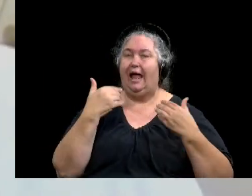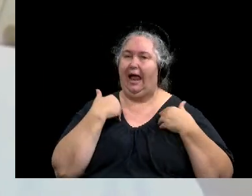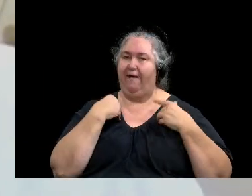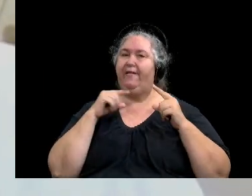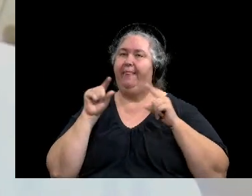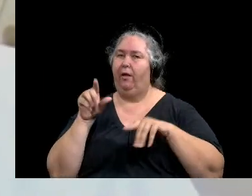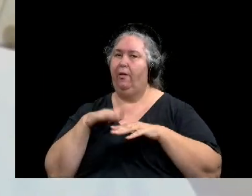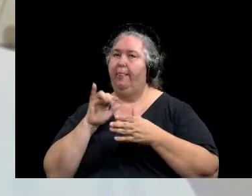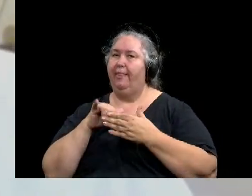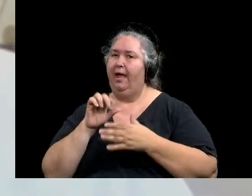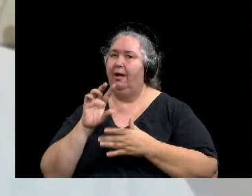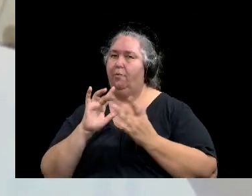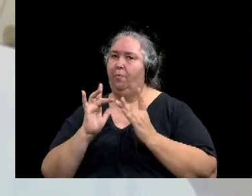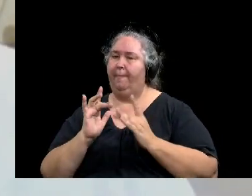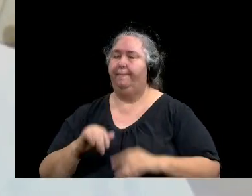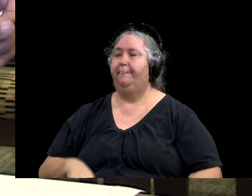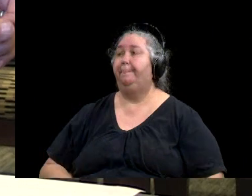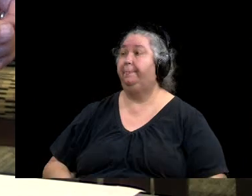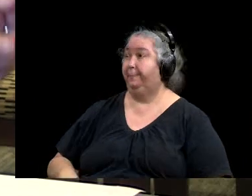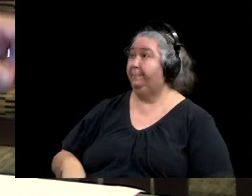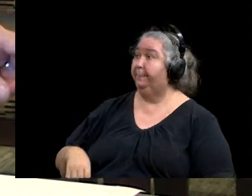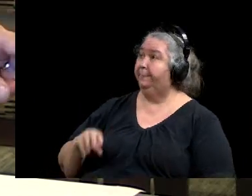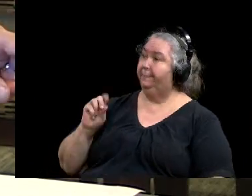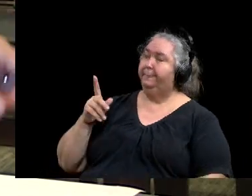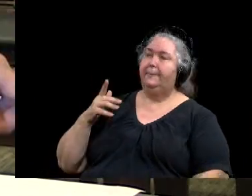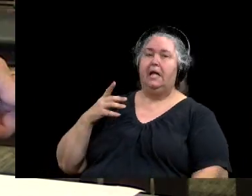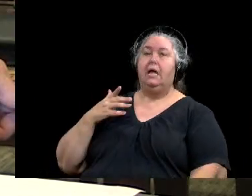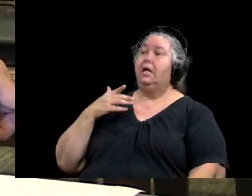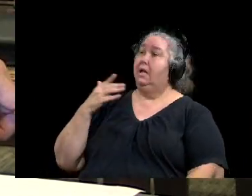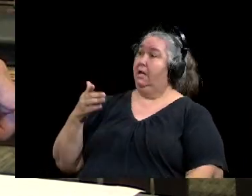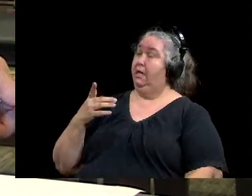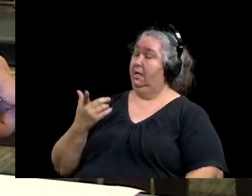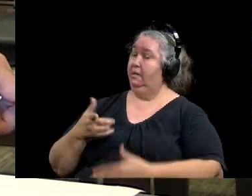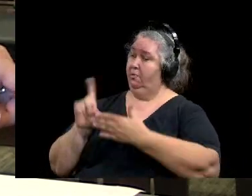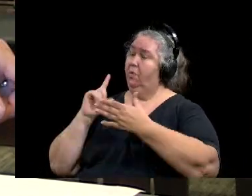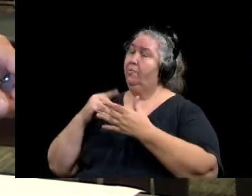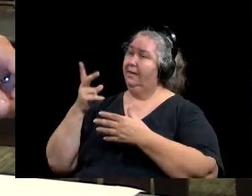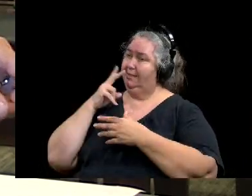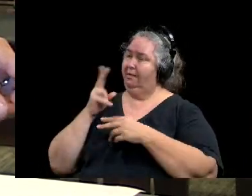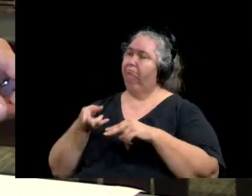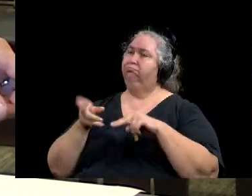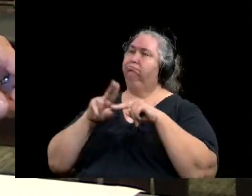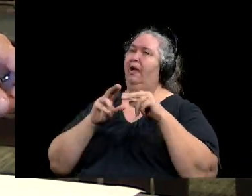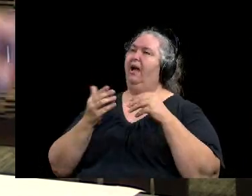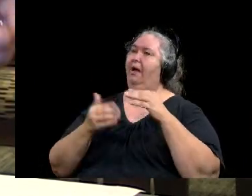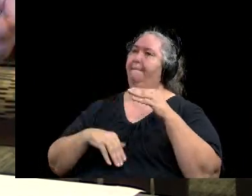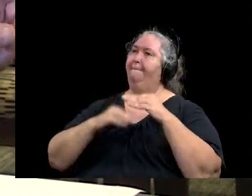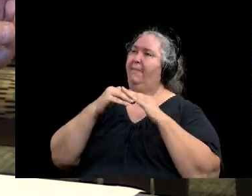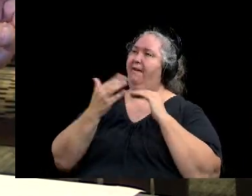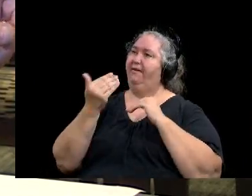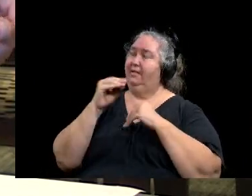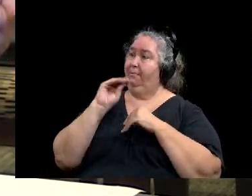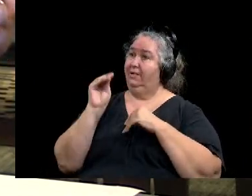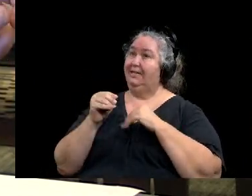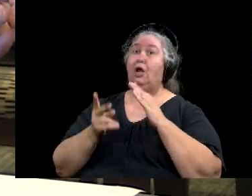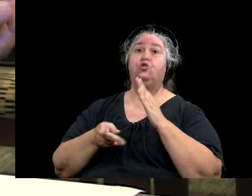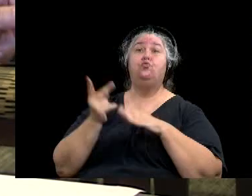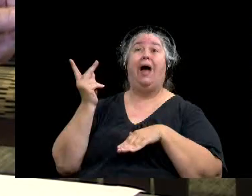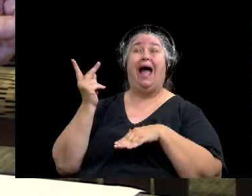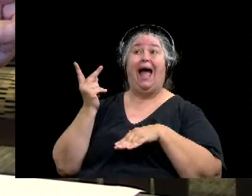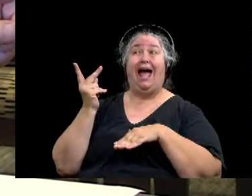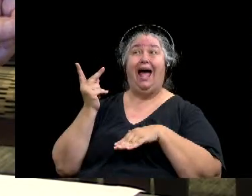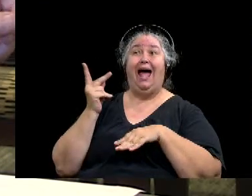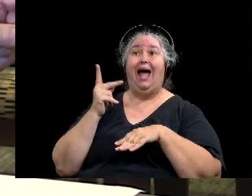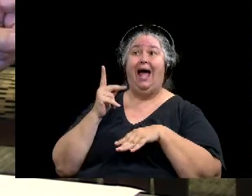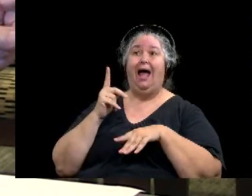Okay, I'm going to move on. Over the past weeks, we've seen our COVID hospitalization rate top the 15% trigger twice, but not on